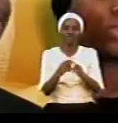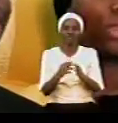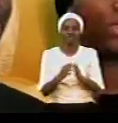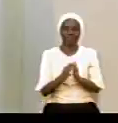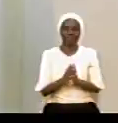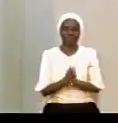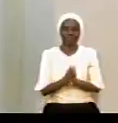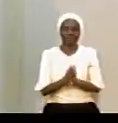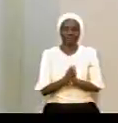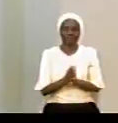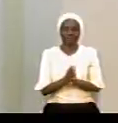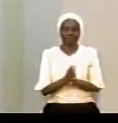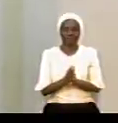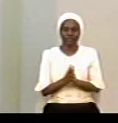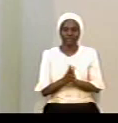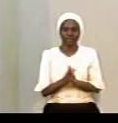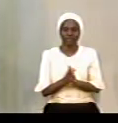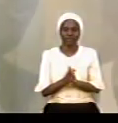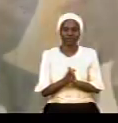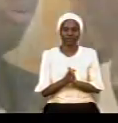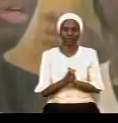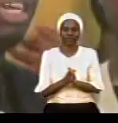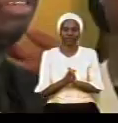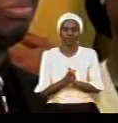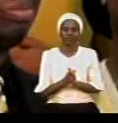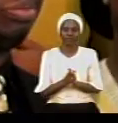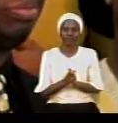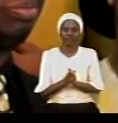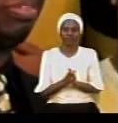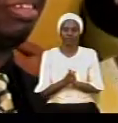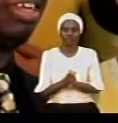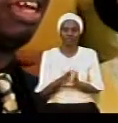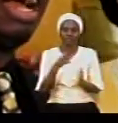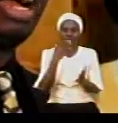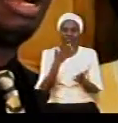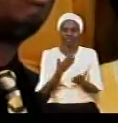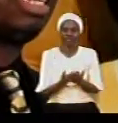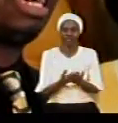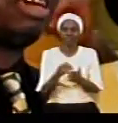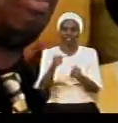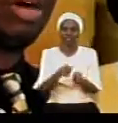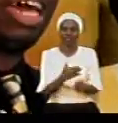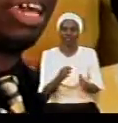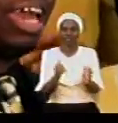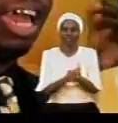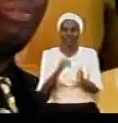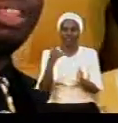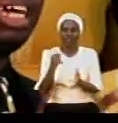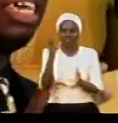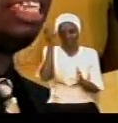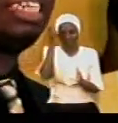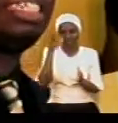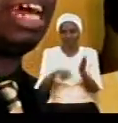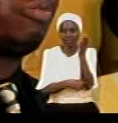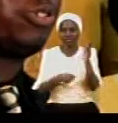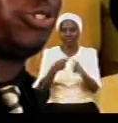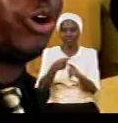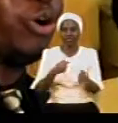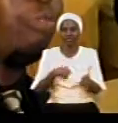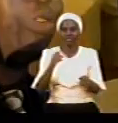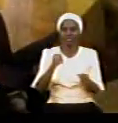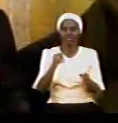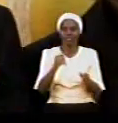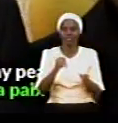Taken back everything that the devil stole from me. Yes, I'm taking back. I'm taking back everything that the